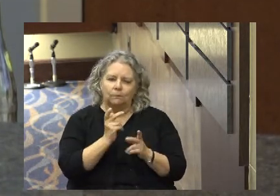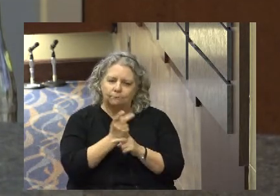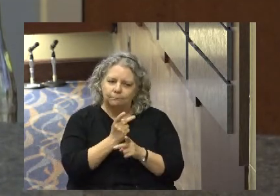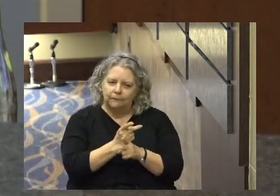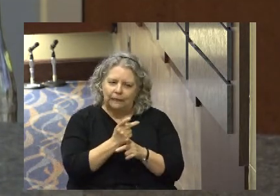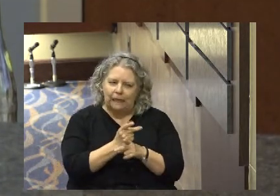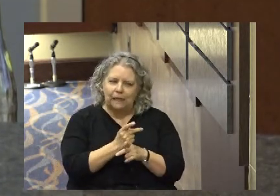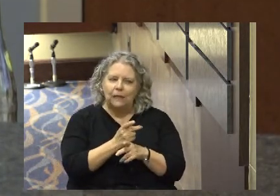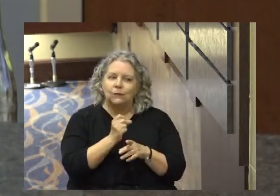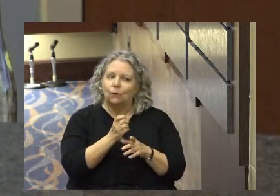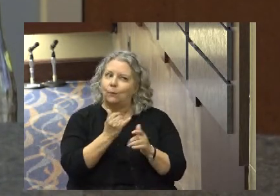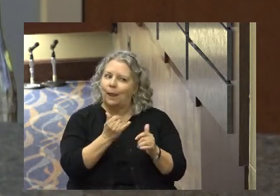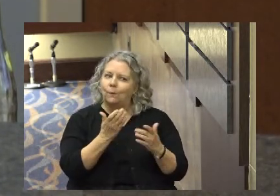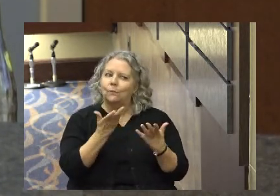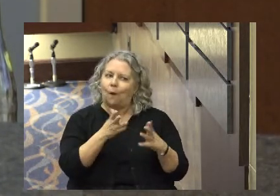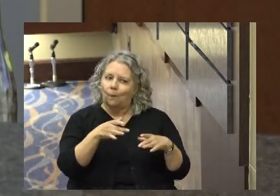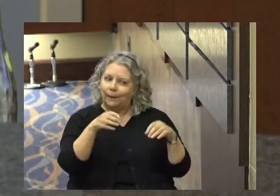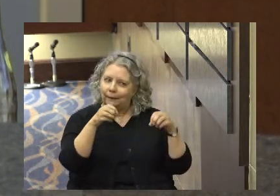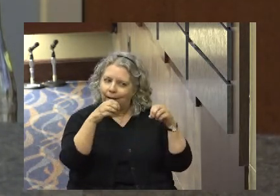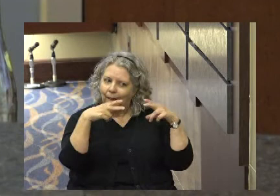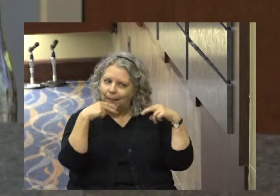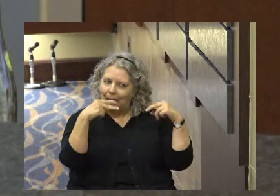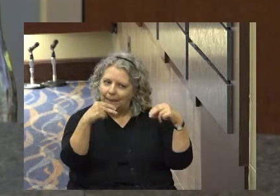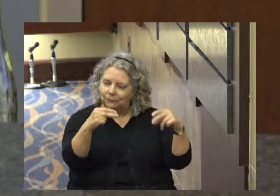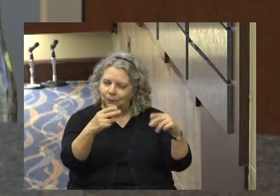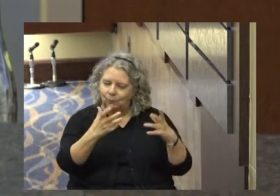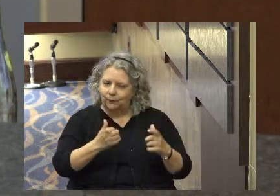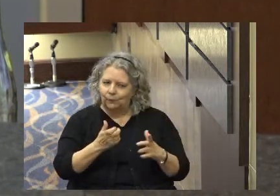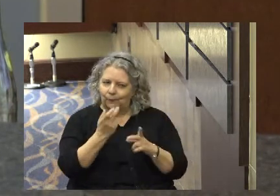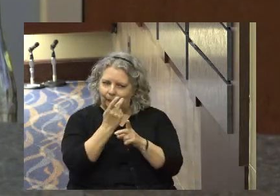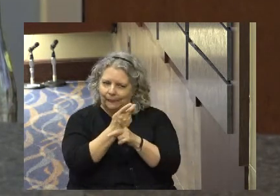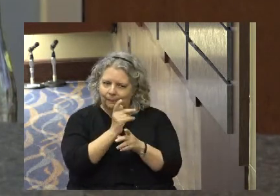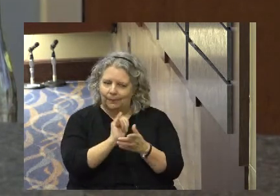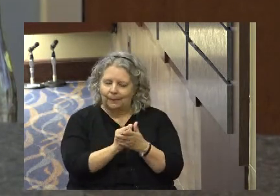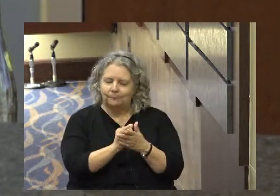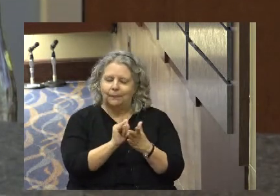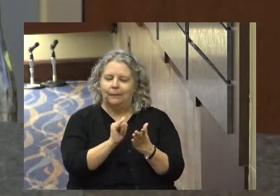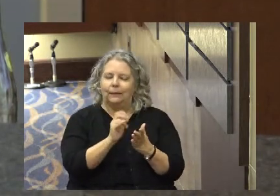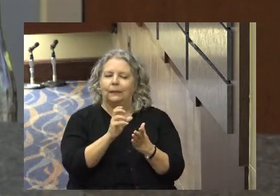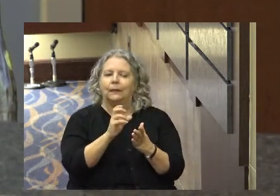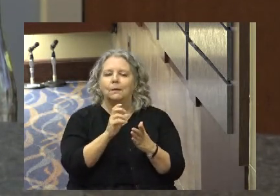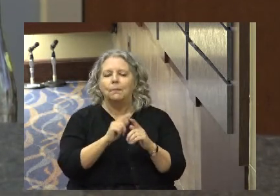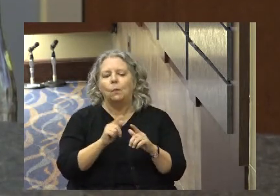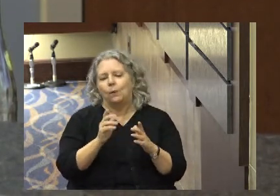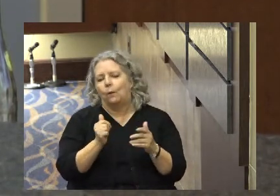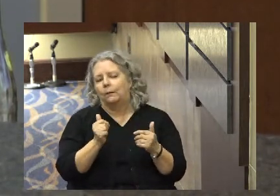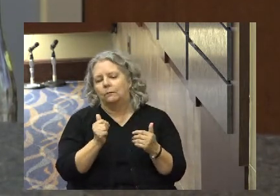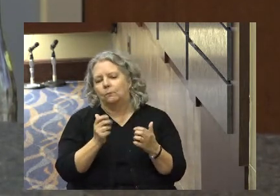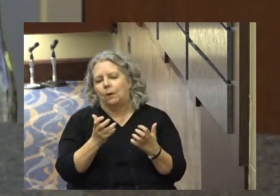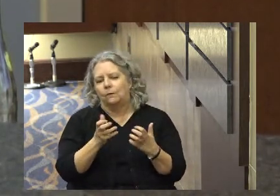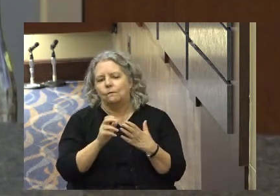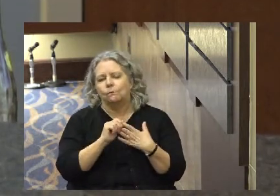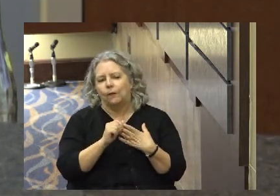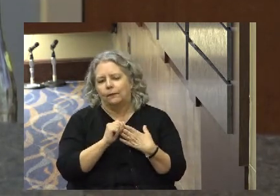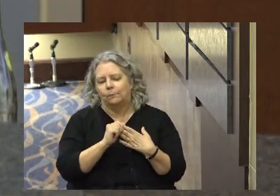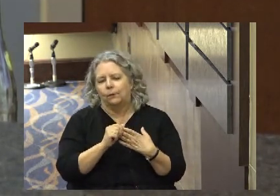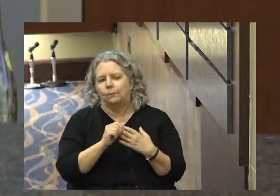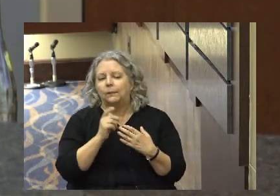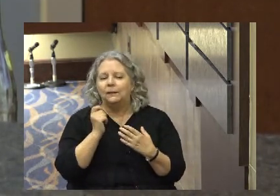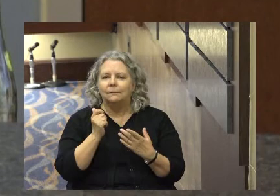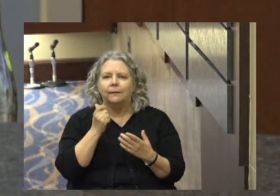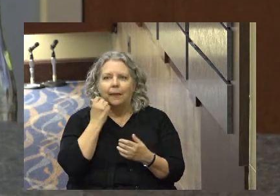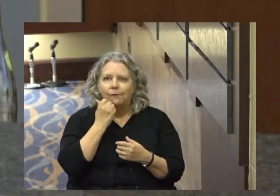a way that, will allow us a little I mean, because technology will change every